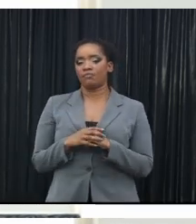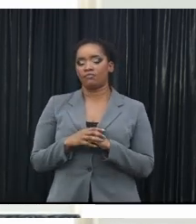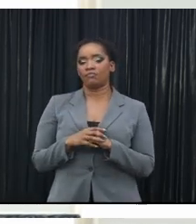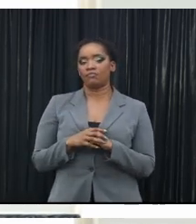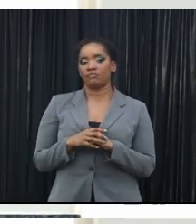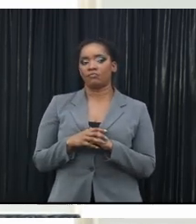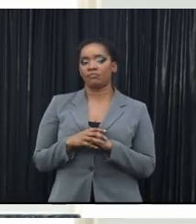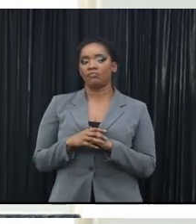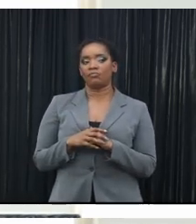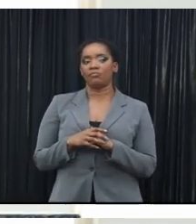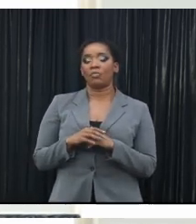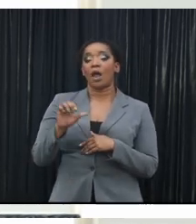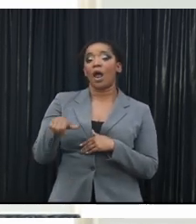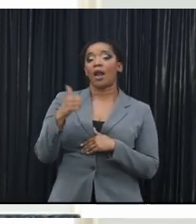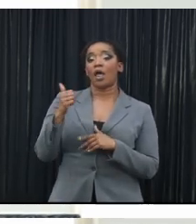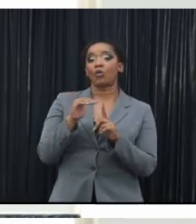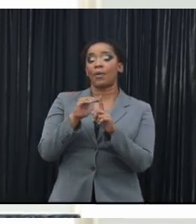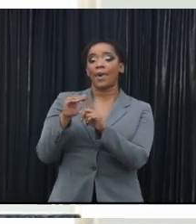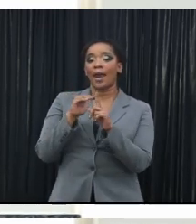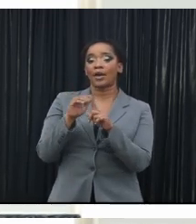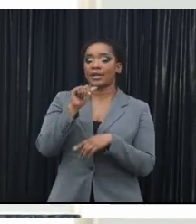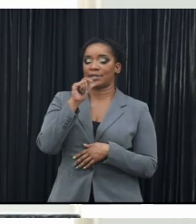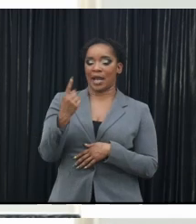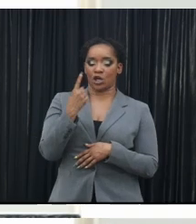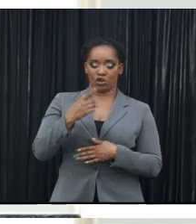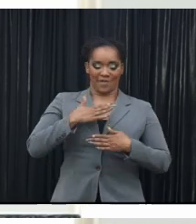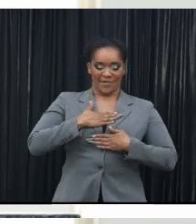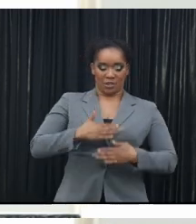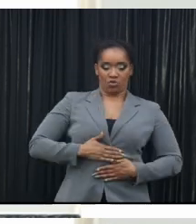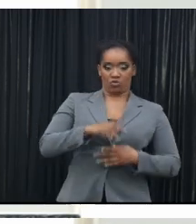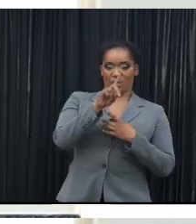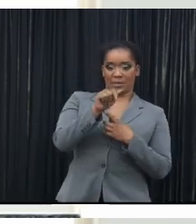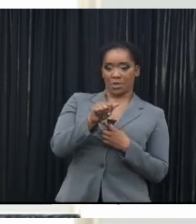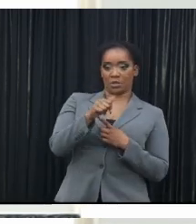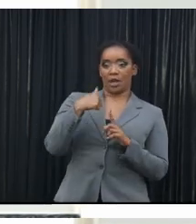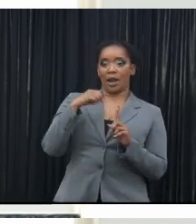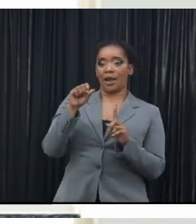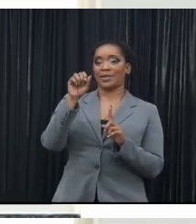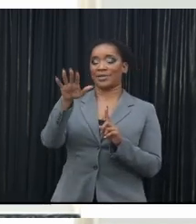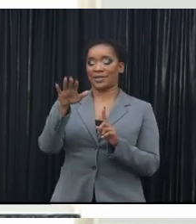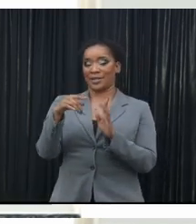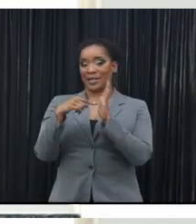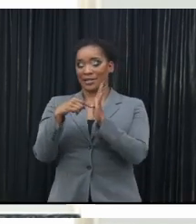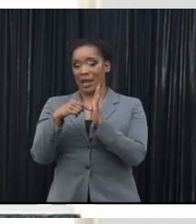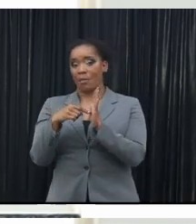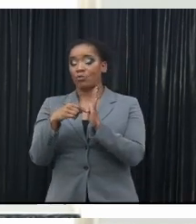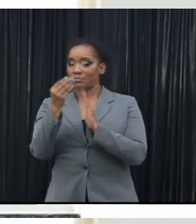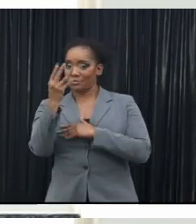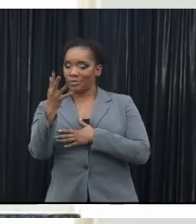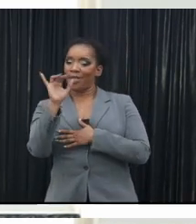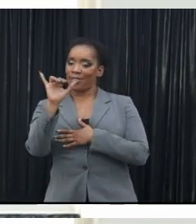Just another reminder is that it's not just physical disabilities. The examples that I just gave you should suggest that it covers